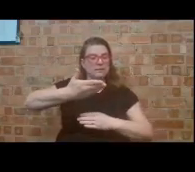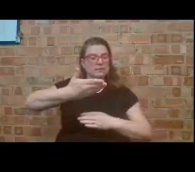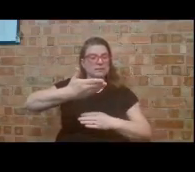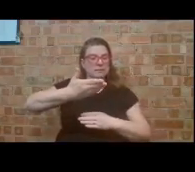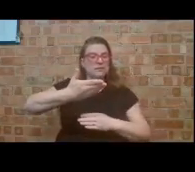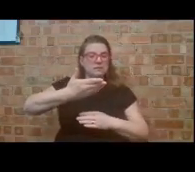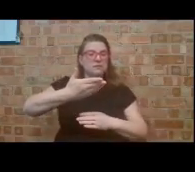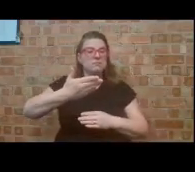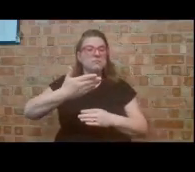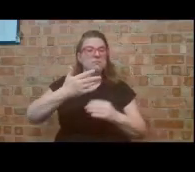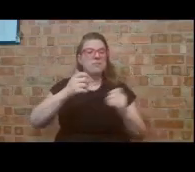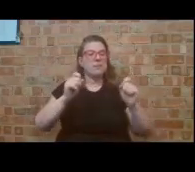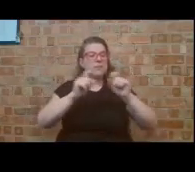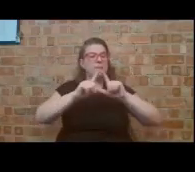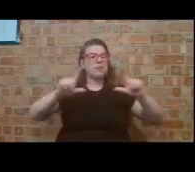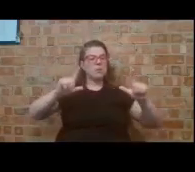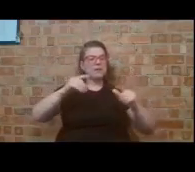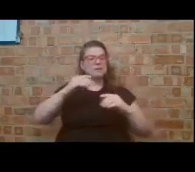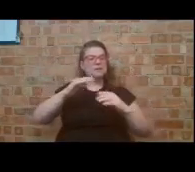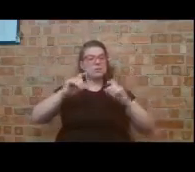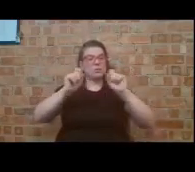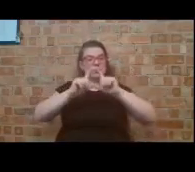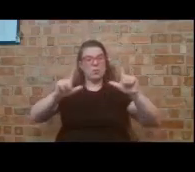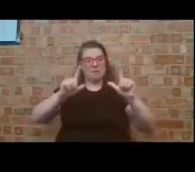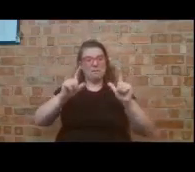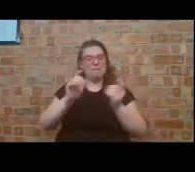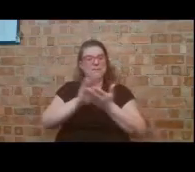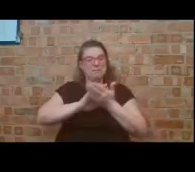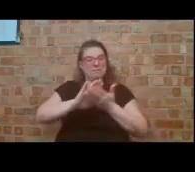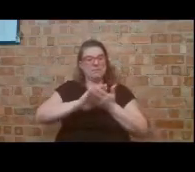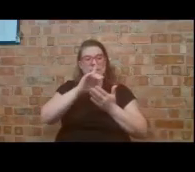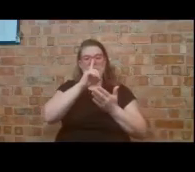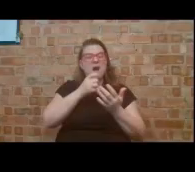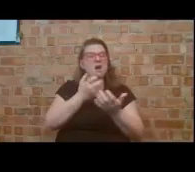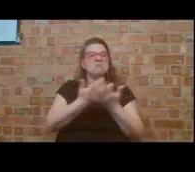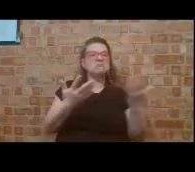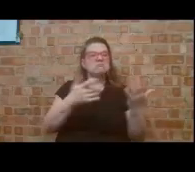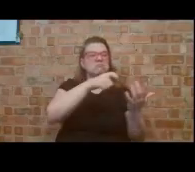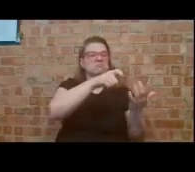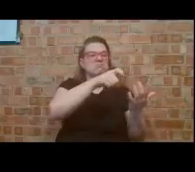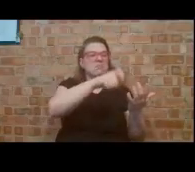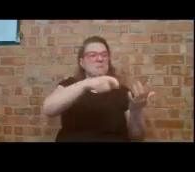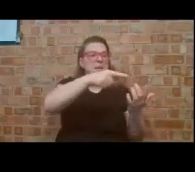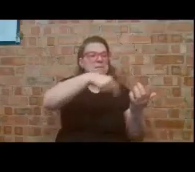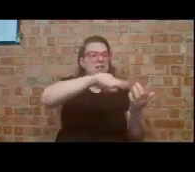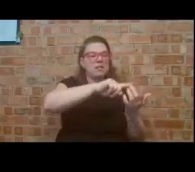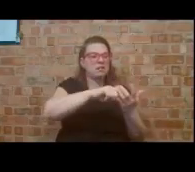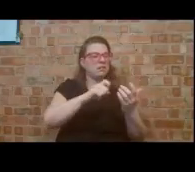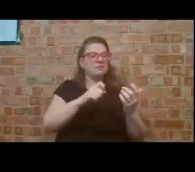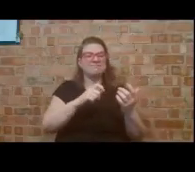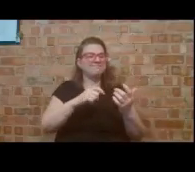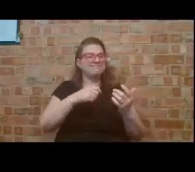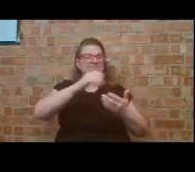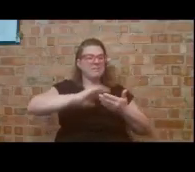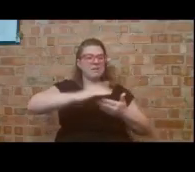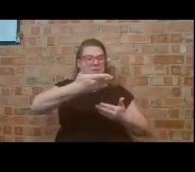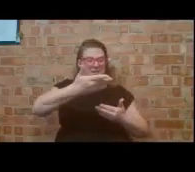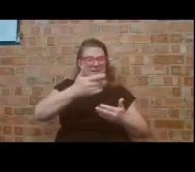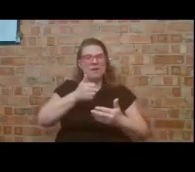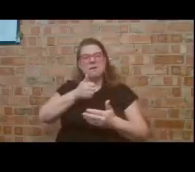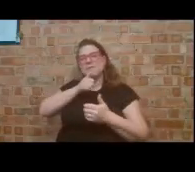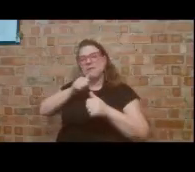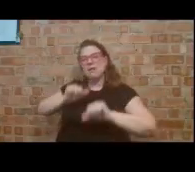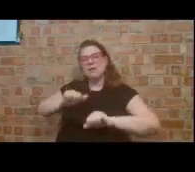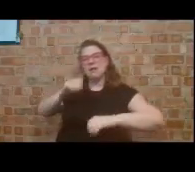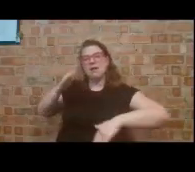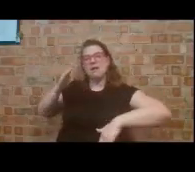the window zoom can be confusing. I've not really met anyone who benefits from the window zoom. Everyone prefers the full screen